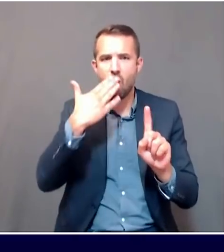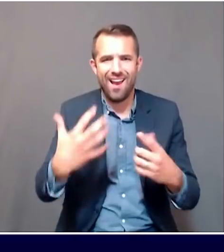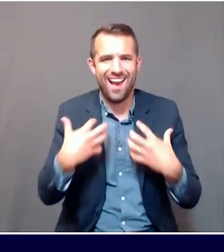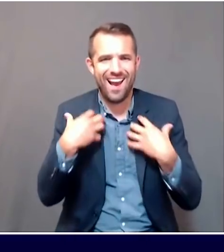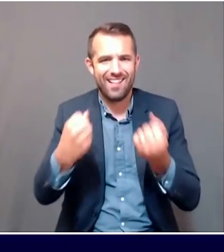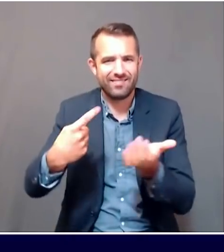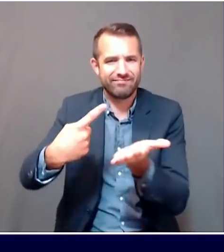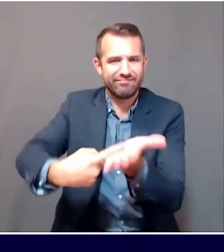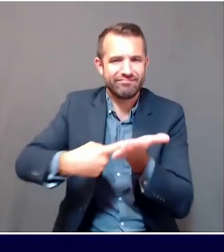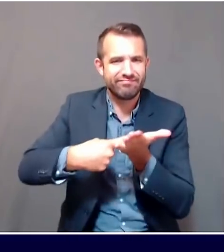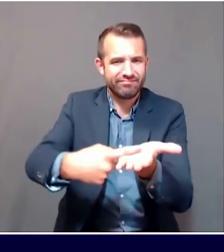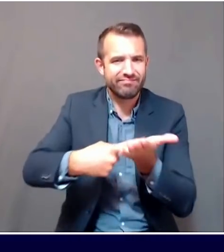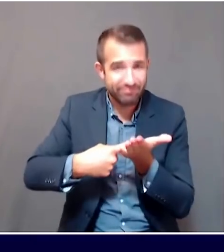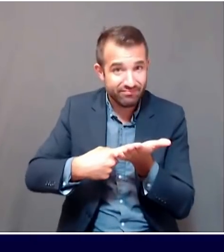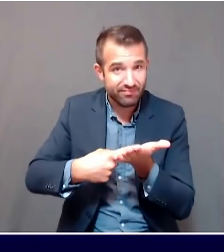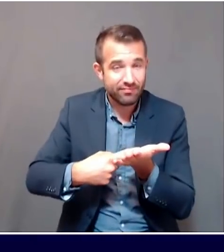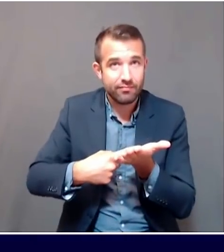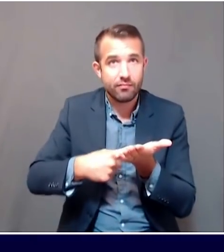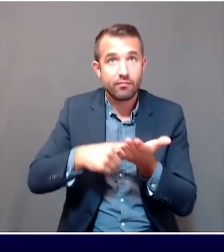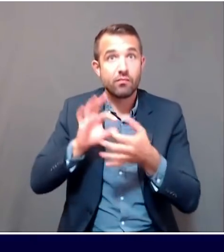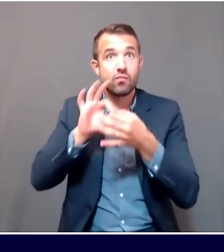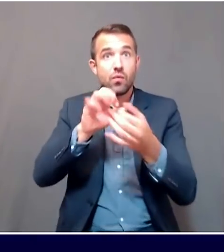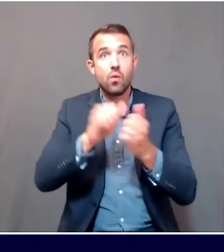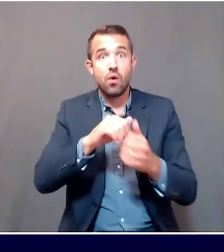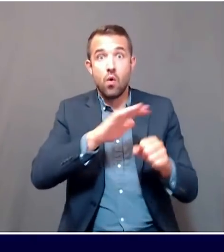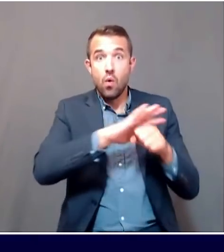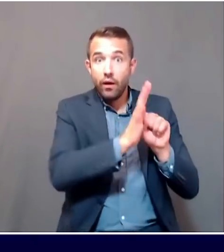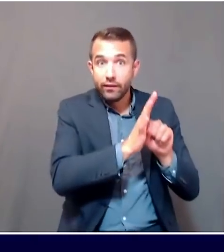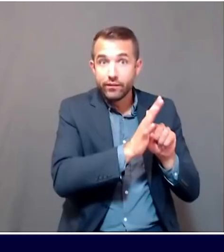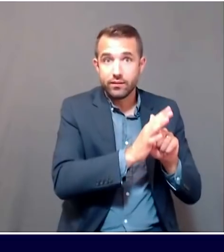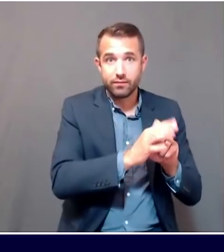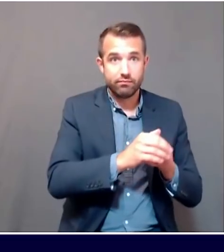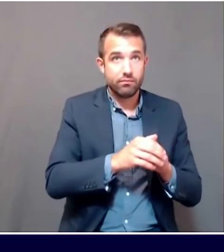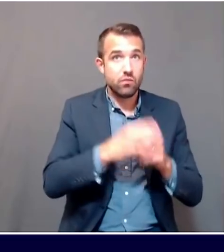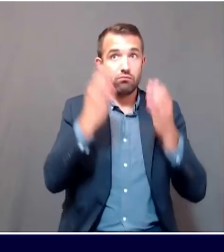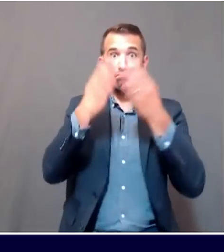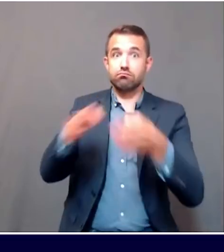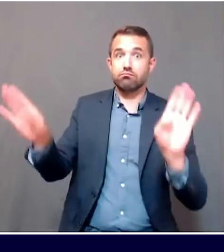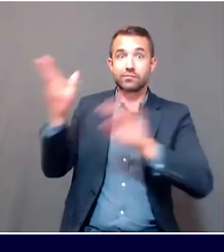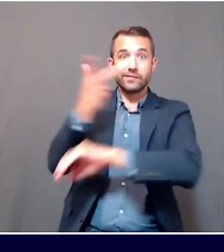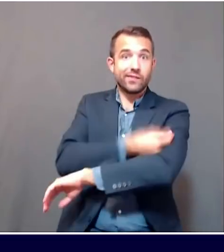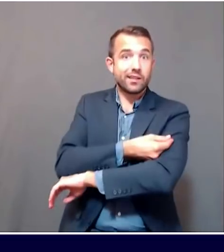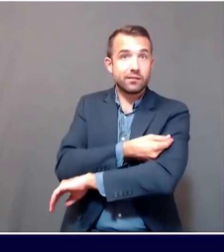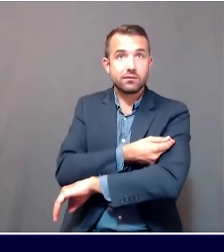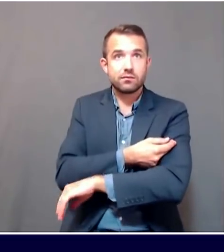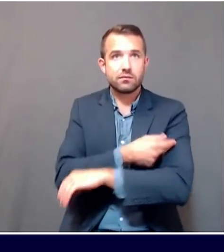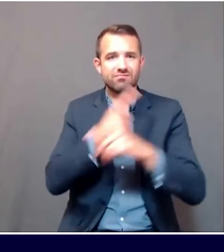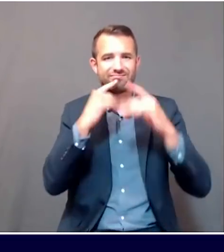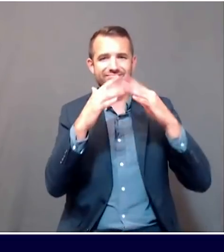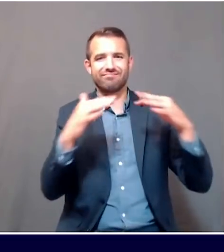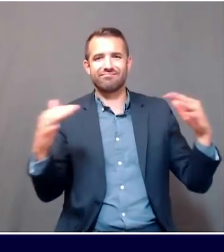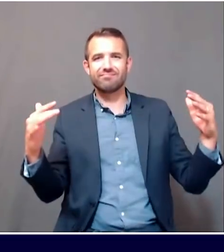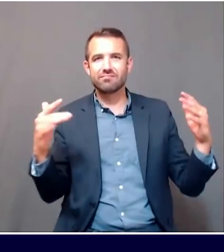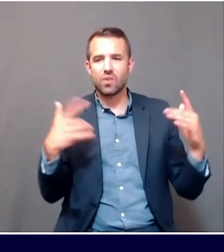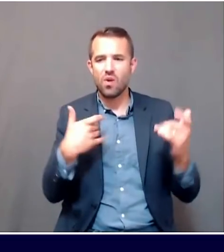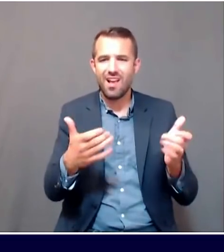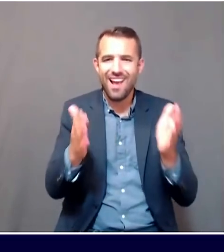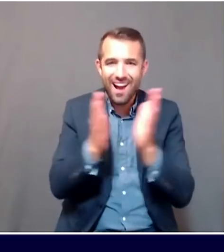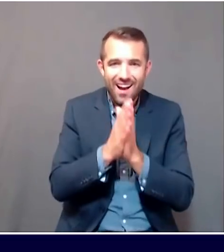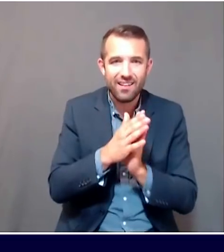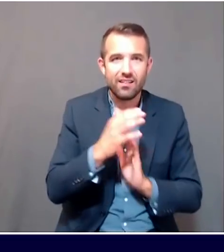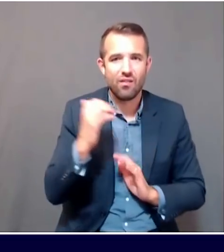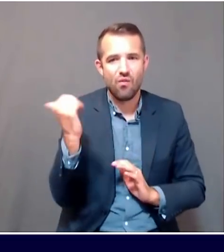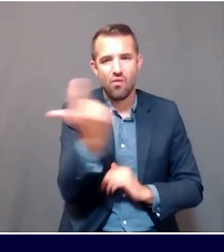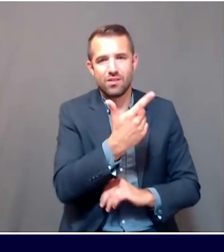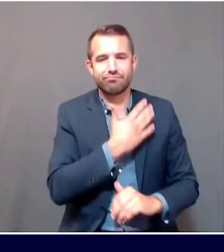Whether that's COVID-19 generally or vaccinations in particular, that's the question I ask everyone to keep in mind as you're going about